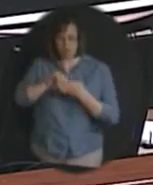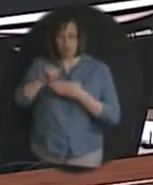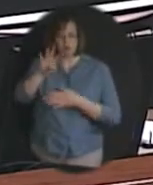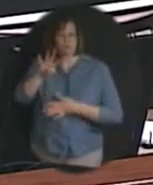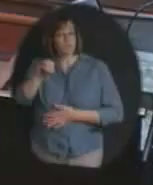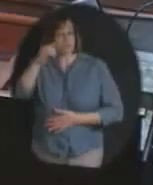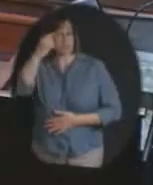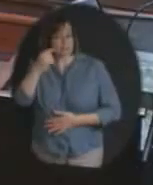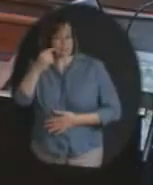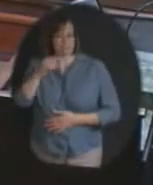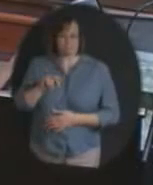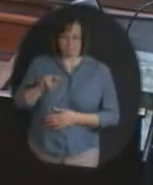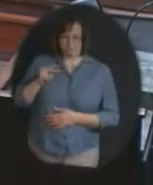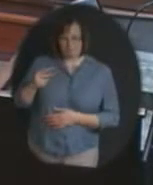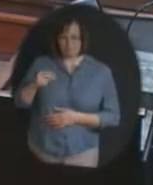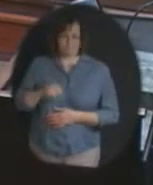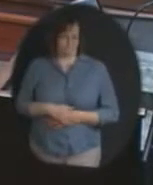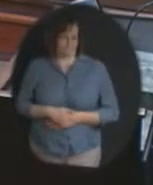$219,647.40. Second.